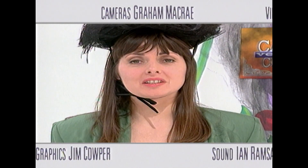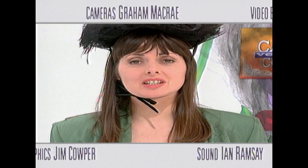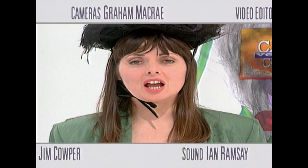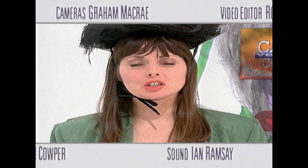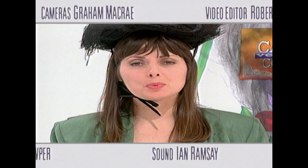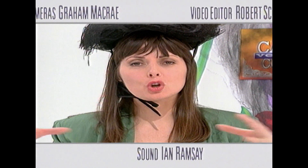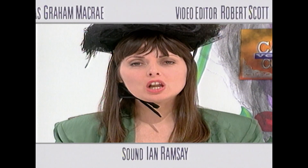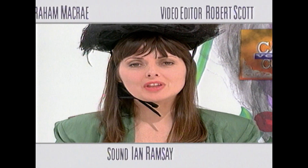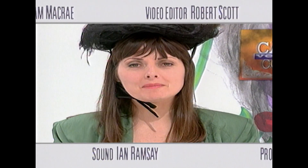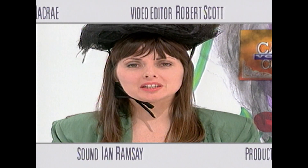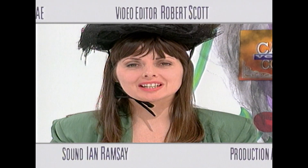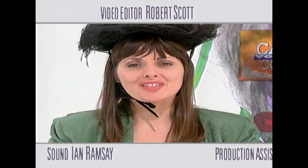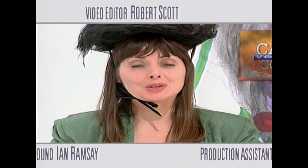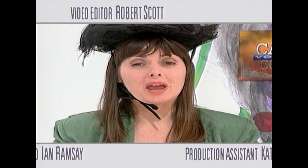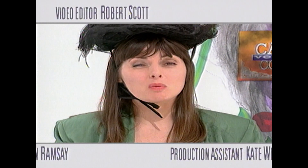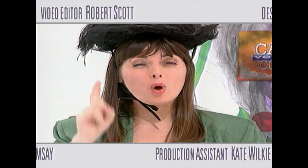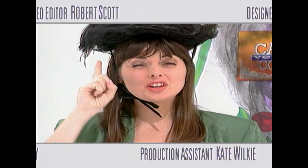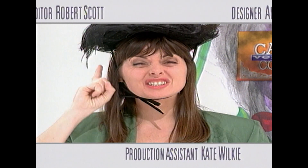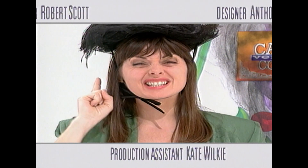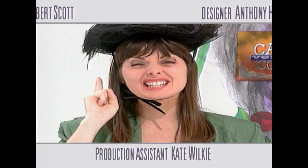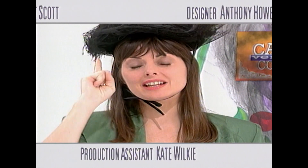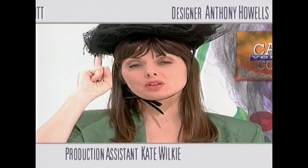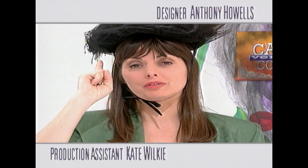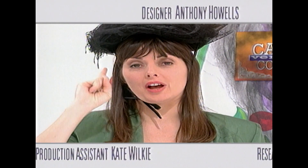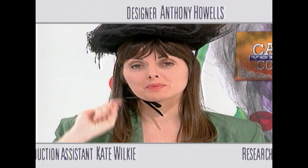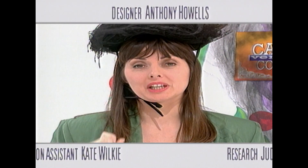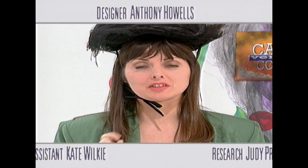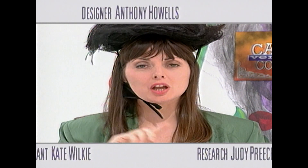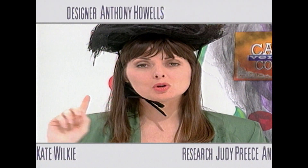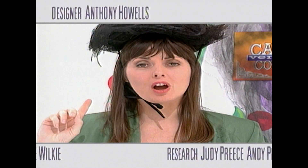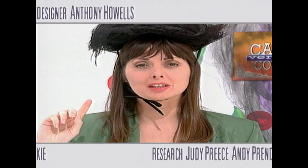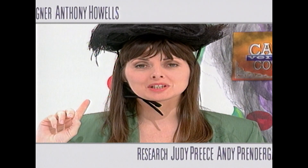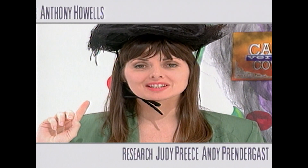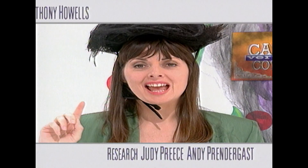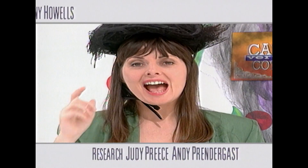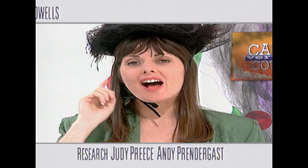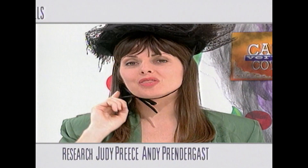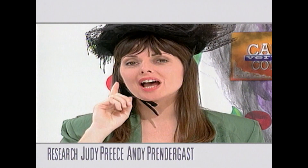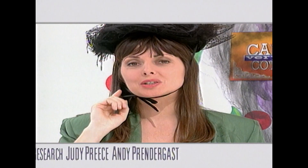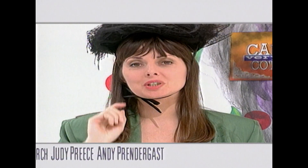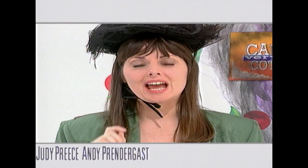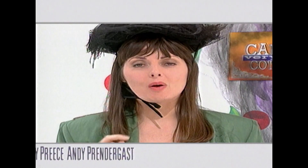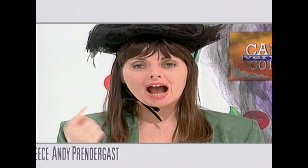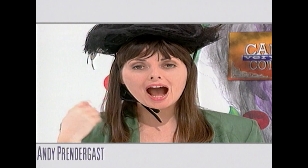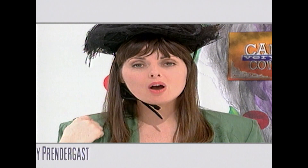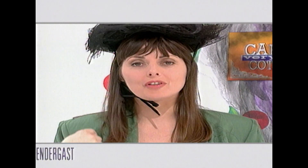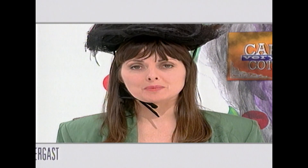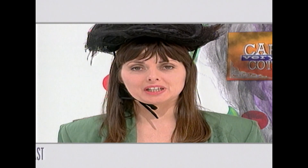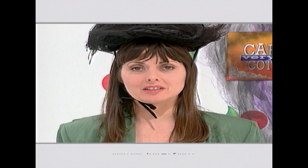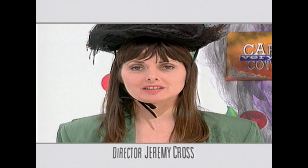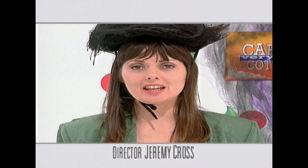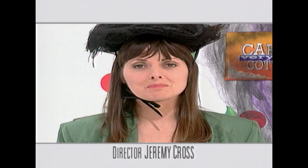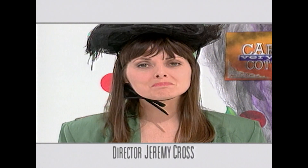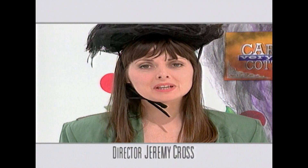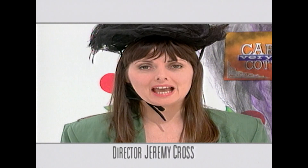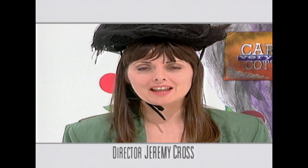companies decided to put all of their money together to pay one single fire brigade. No more arguments. And that was how our fire